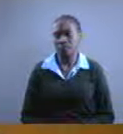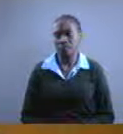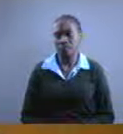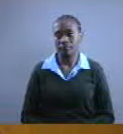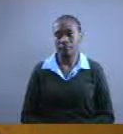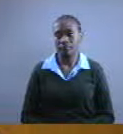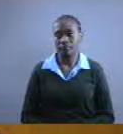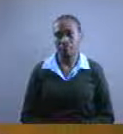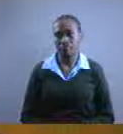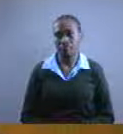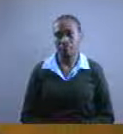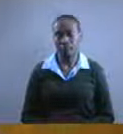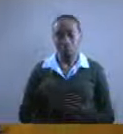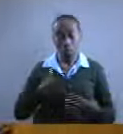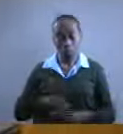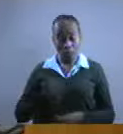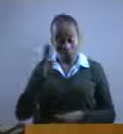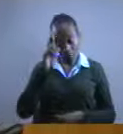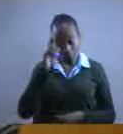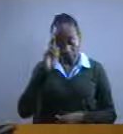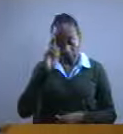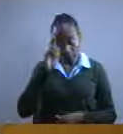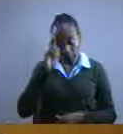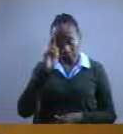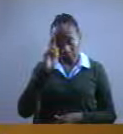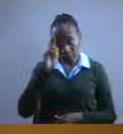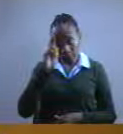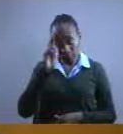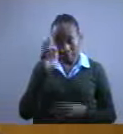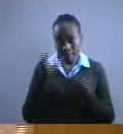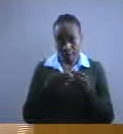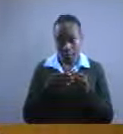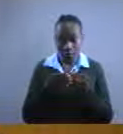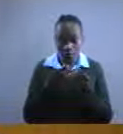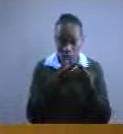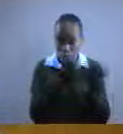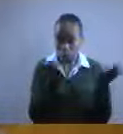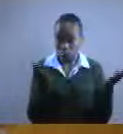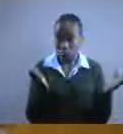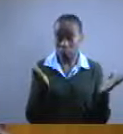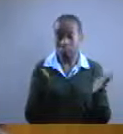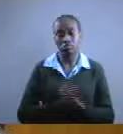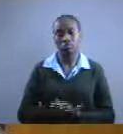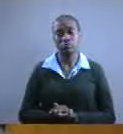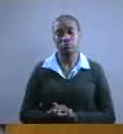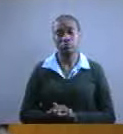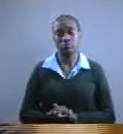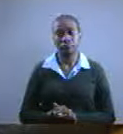Now, let me remind honorable members in particular,